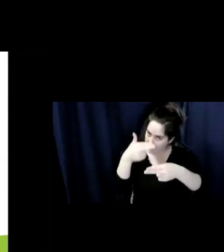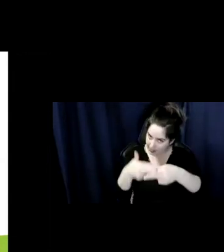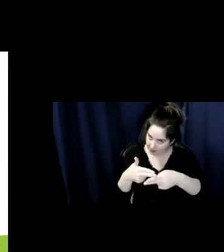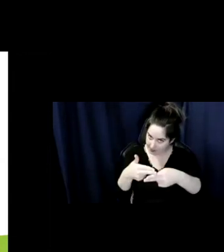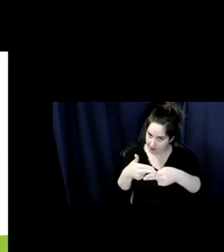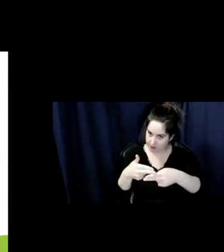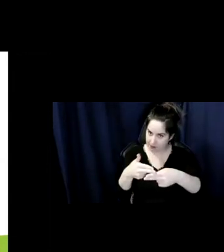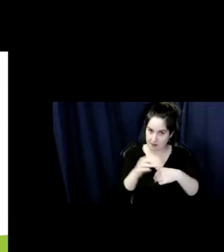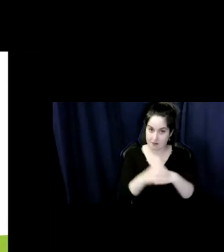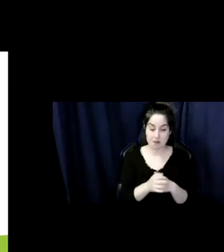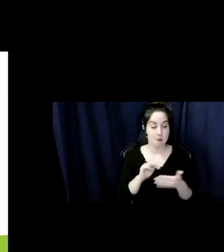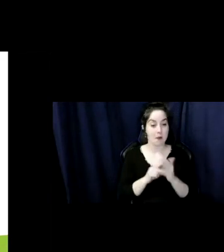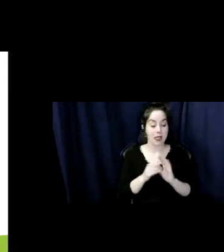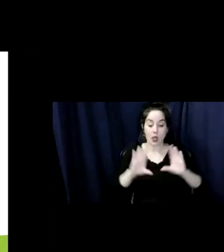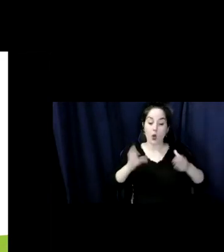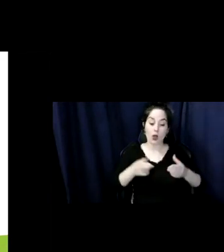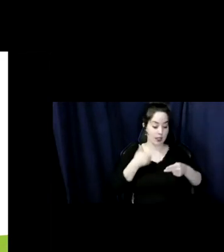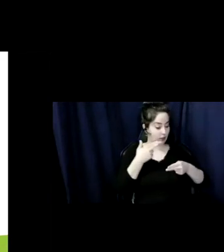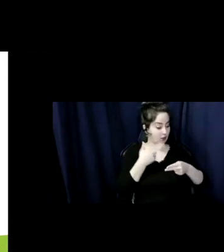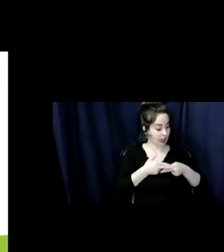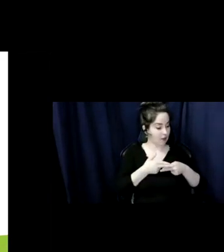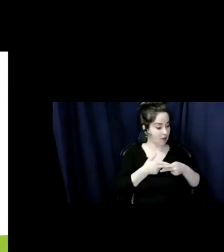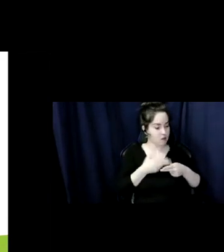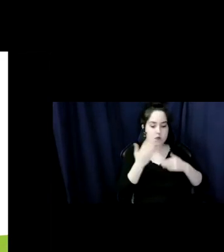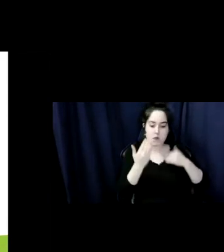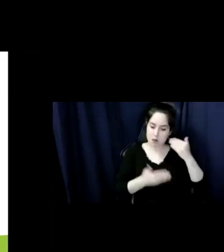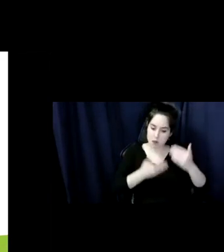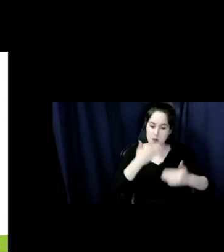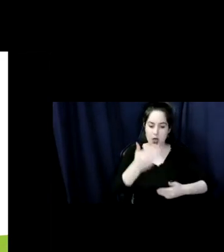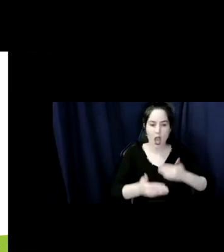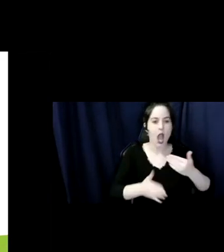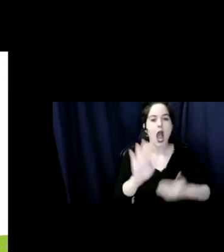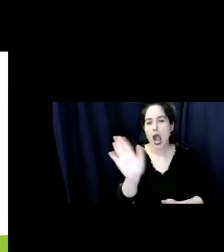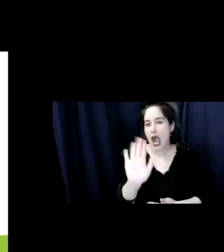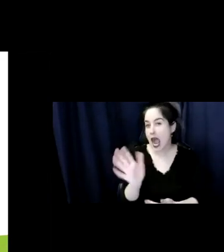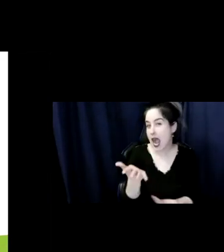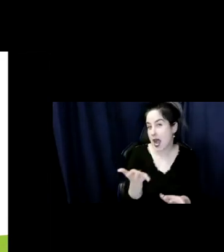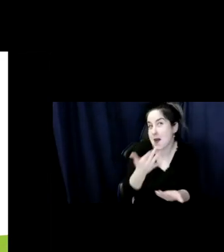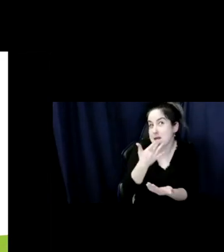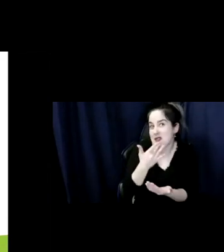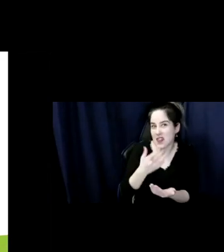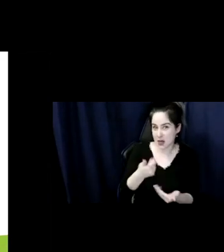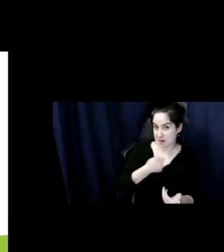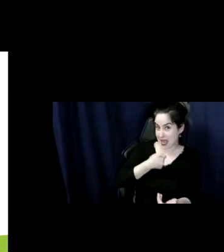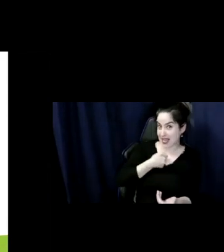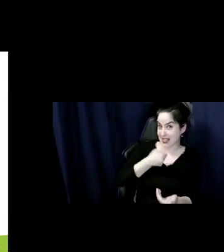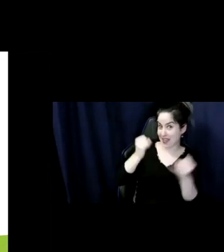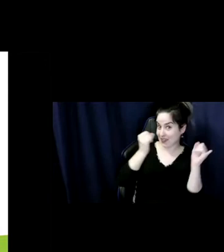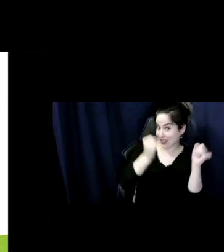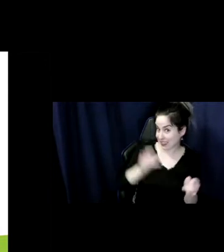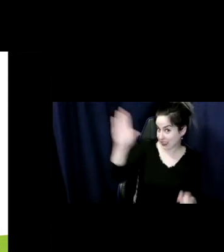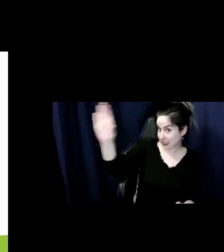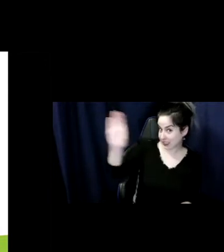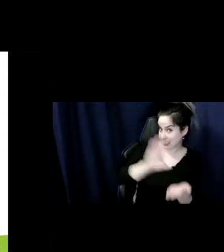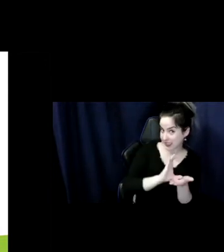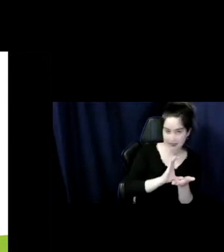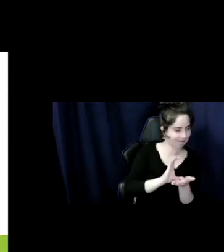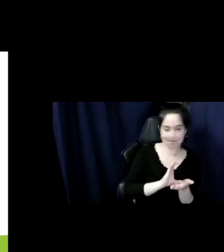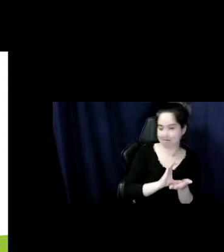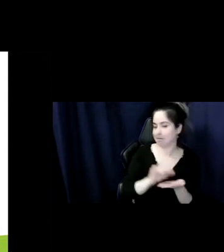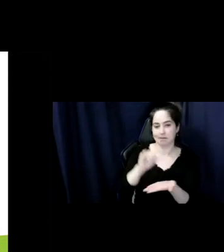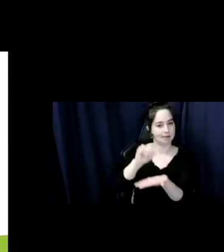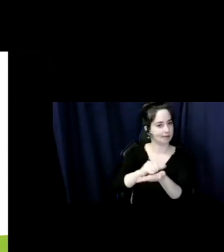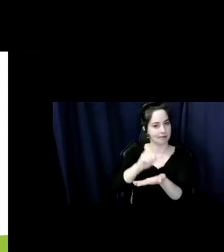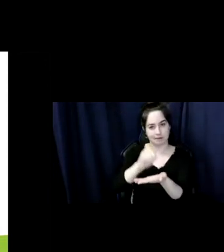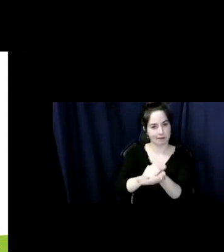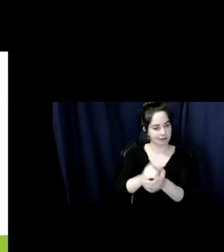and then later ask us to give you the funding as an individual. That's not possible. So you need to just keep in mind that if you're